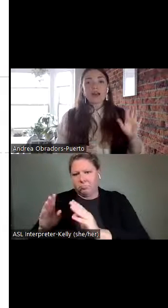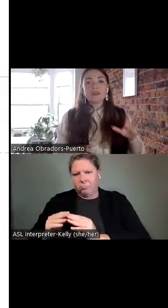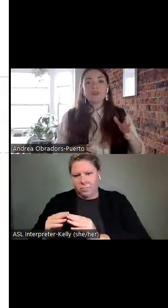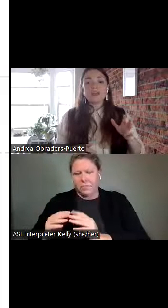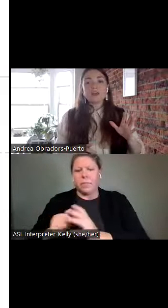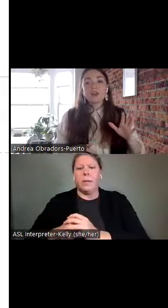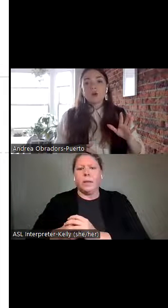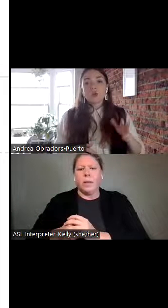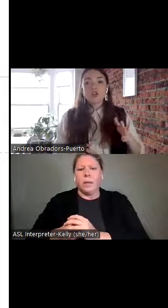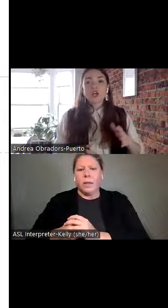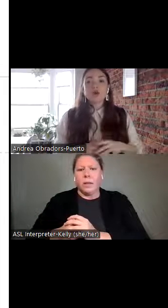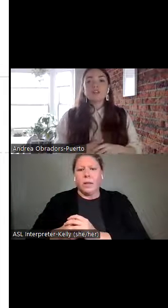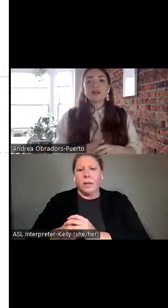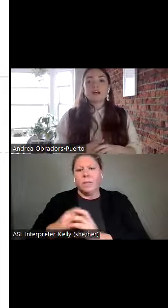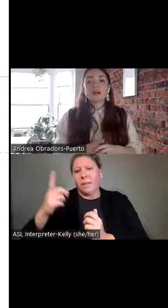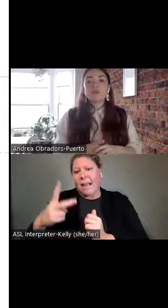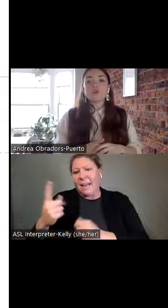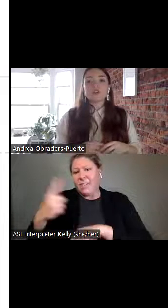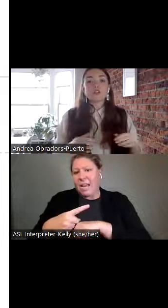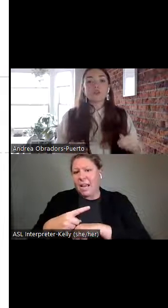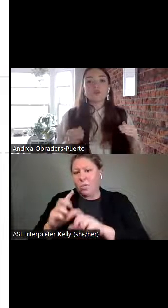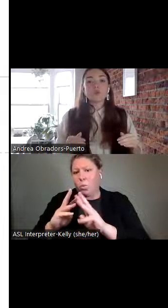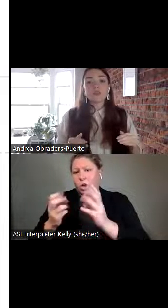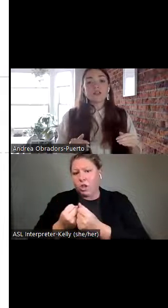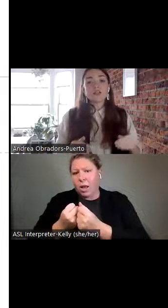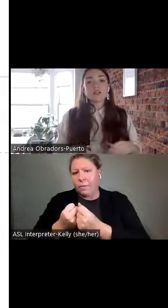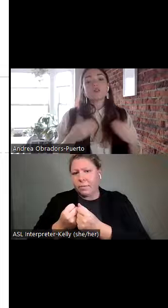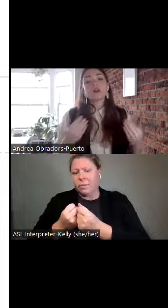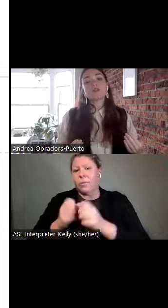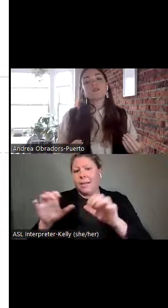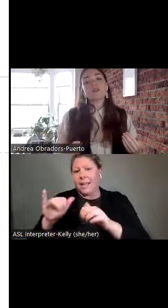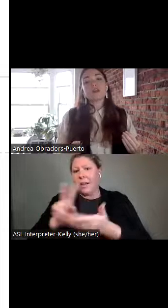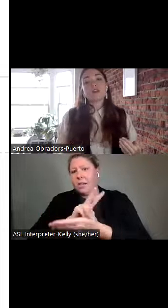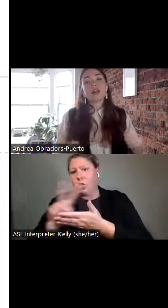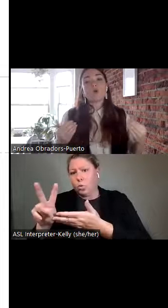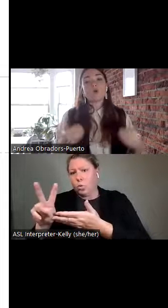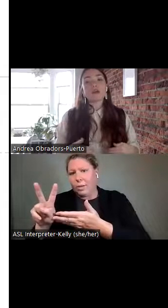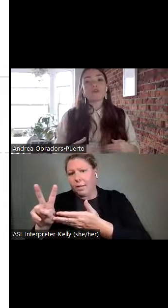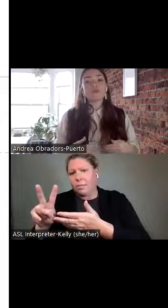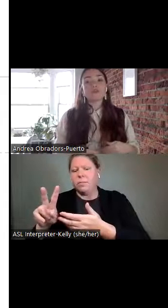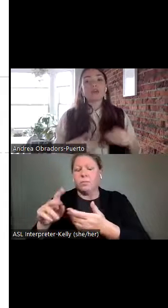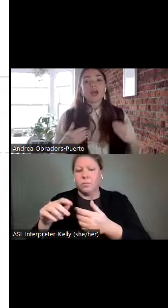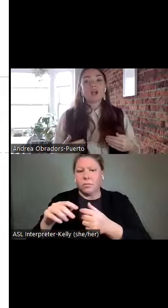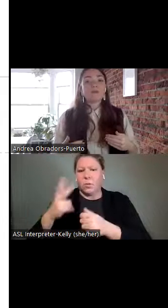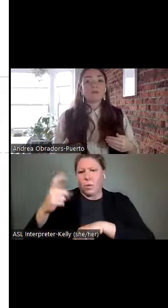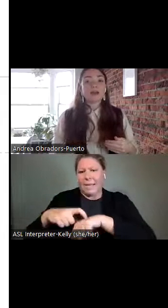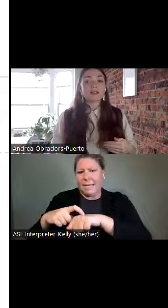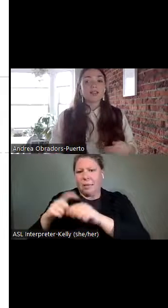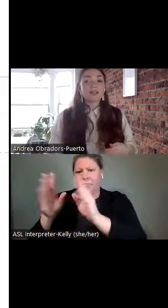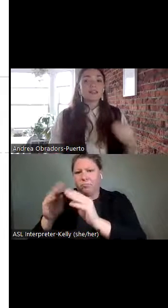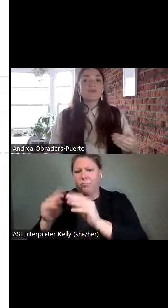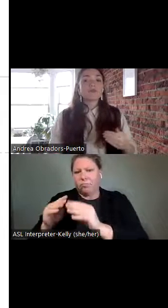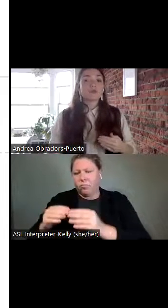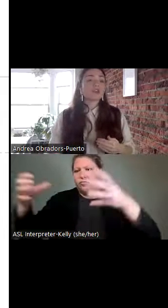almost half-day workshops over the course of 2 weeks to collectively rethink how we may improve and